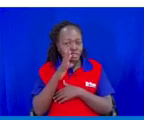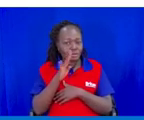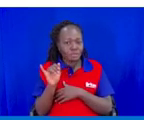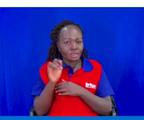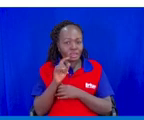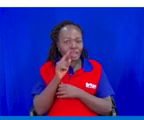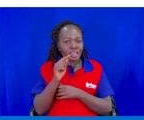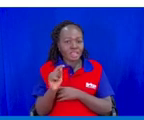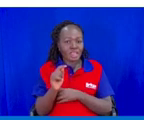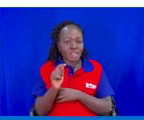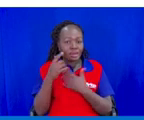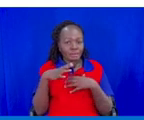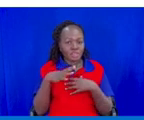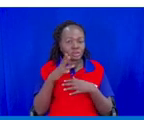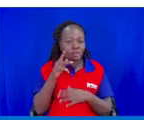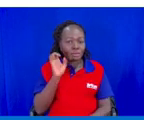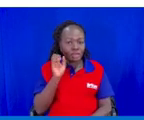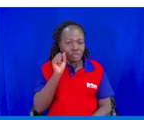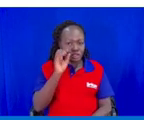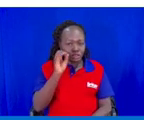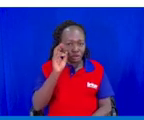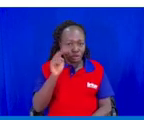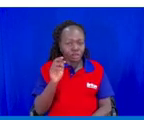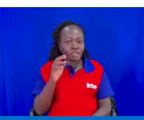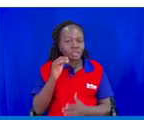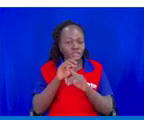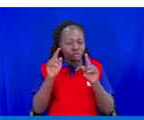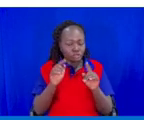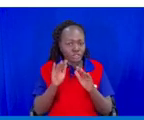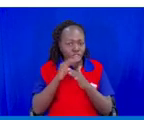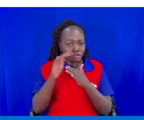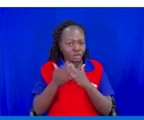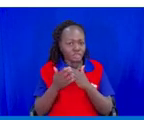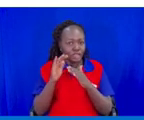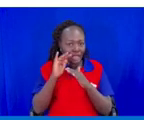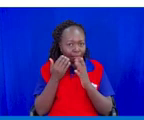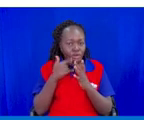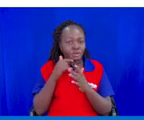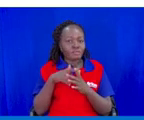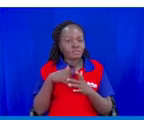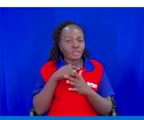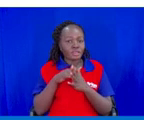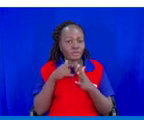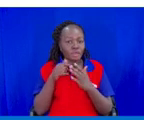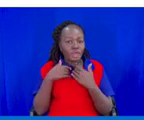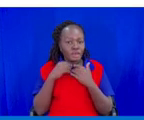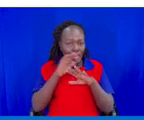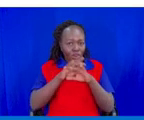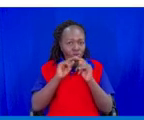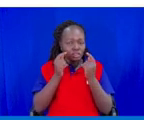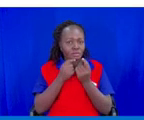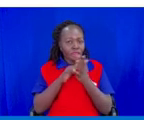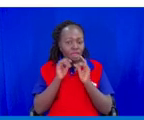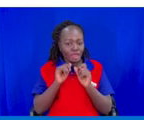individuals, pension funds, insurance companies, and so on and so forth. So we do feel that we have a good team that is able to cut